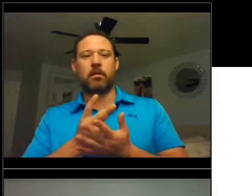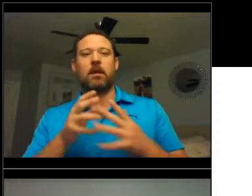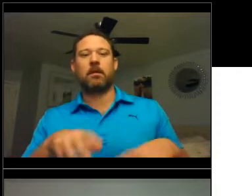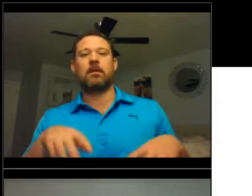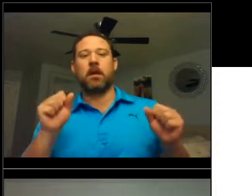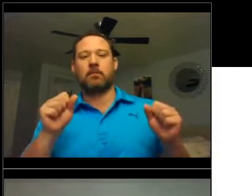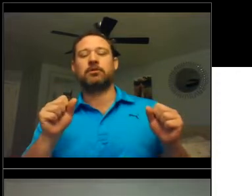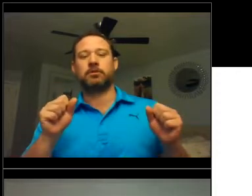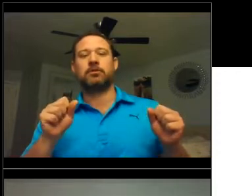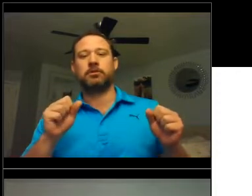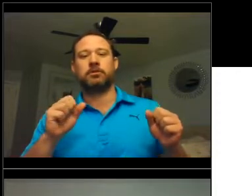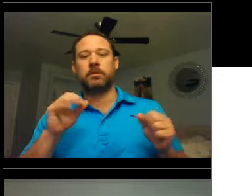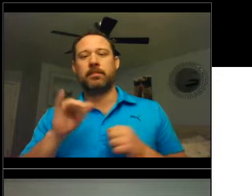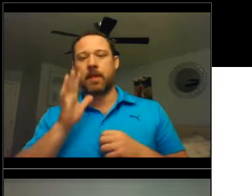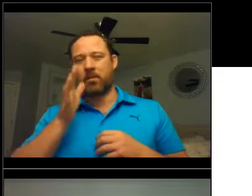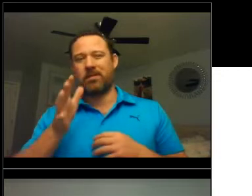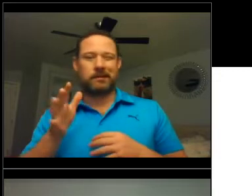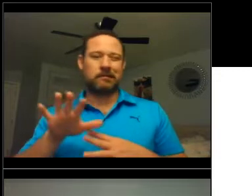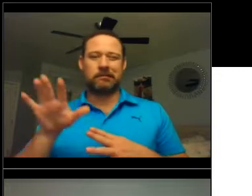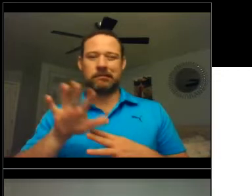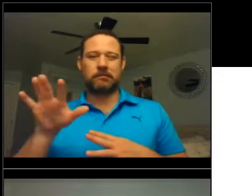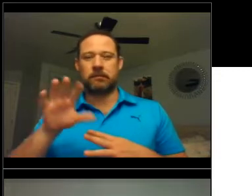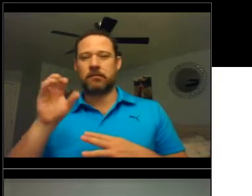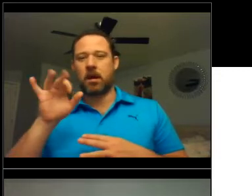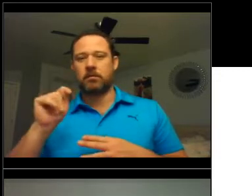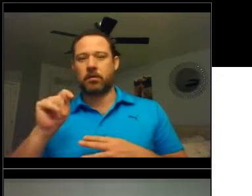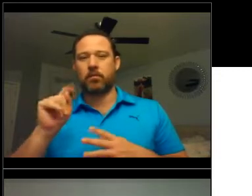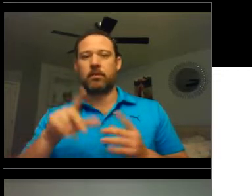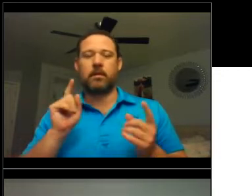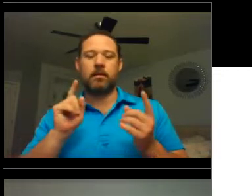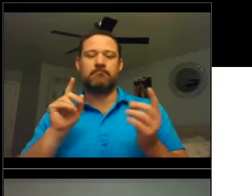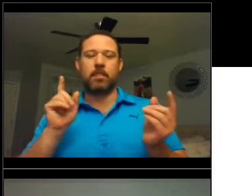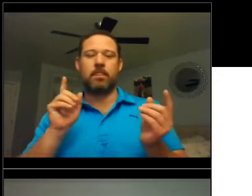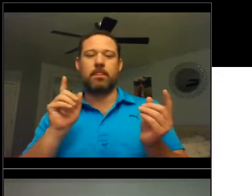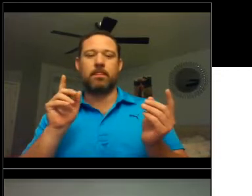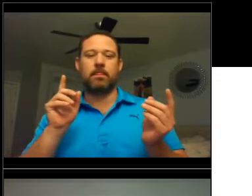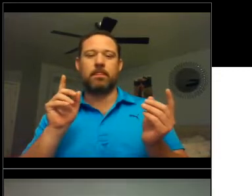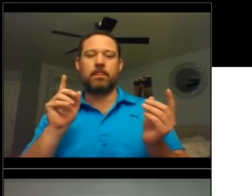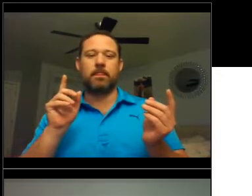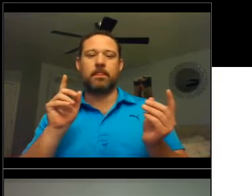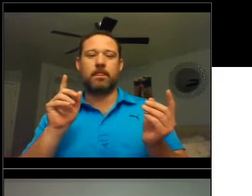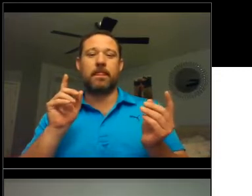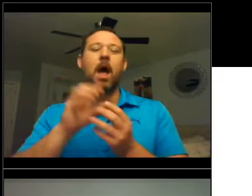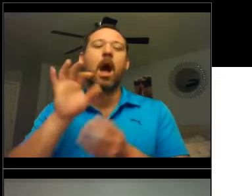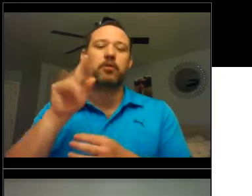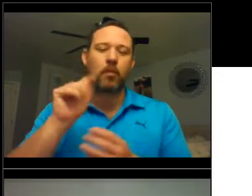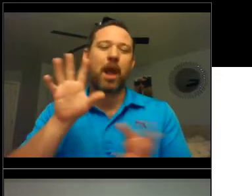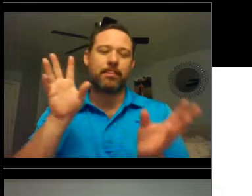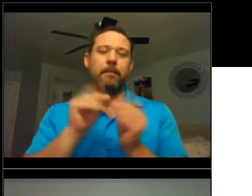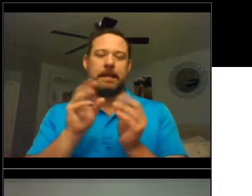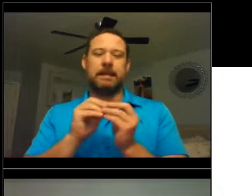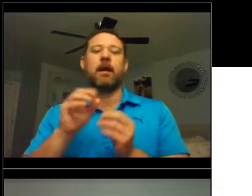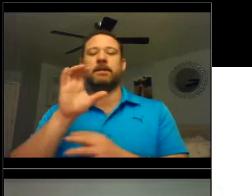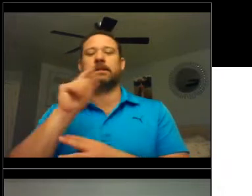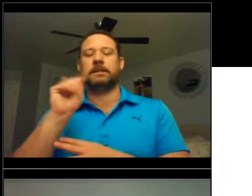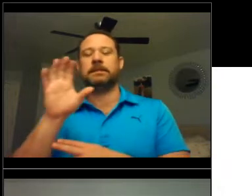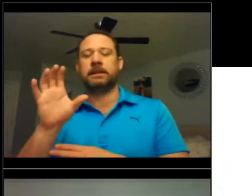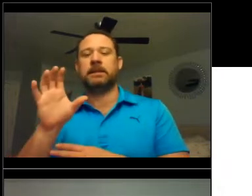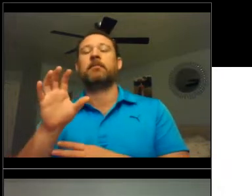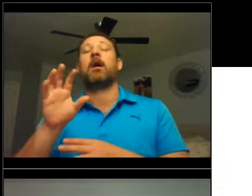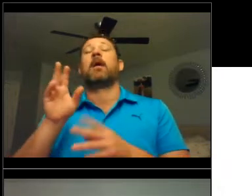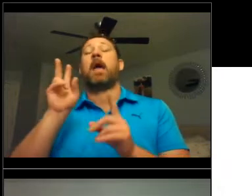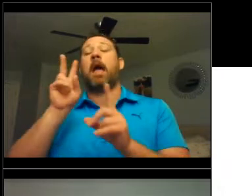And that will be in mid-October at the meeting of the Transportation Commission. However, applicants will be notified